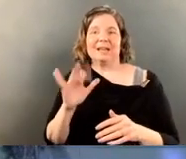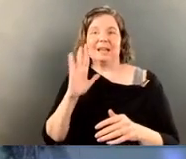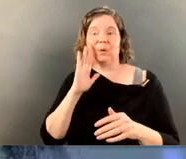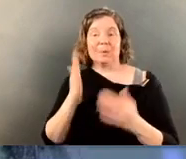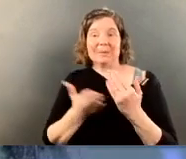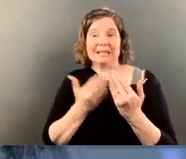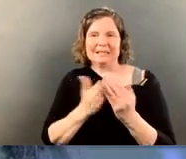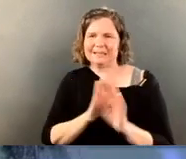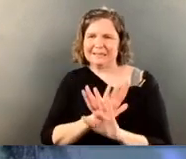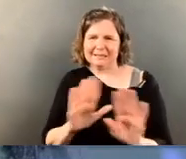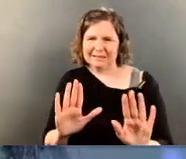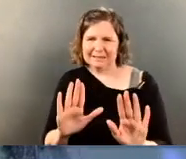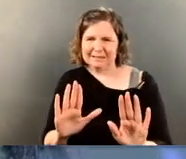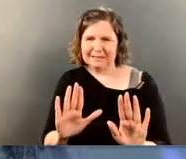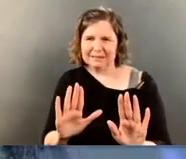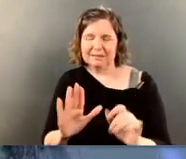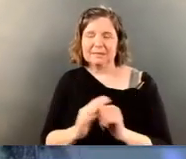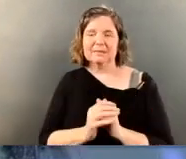be easy.